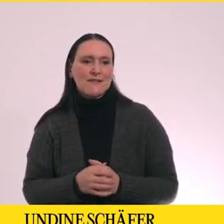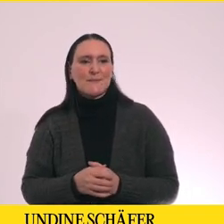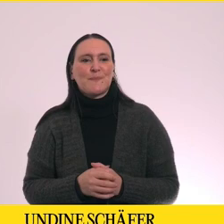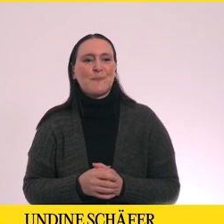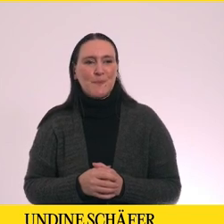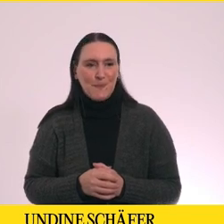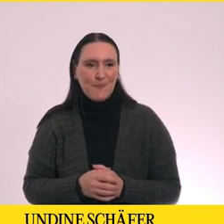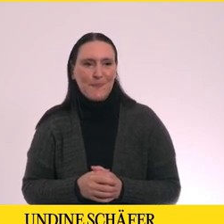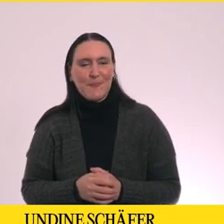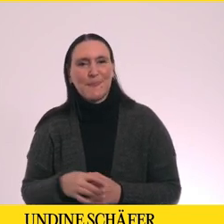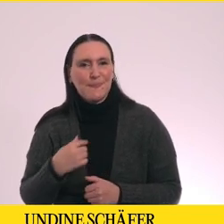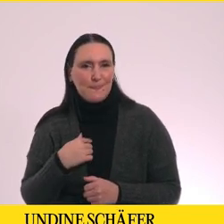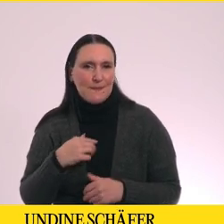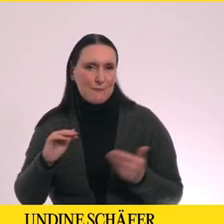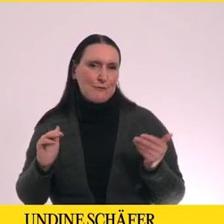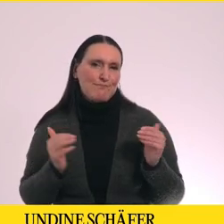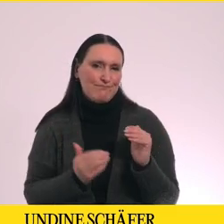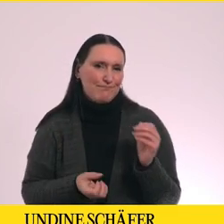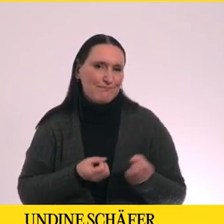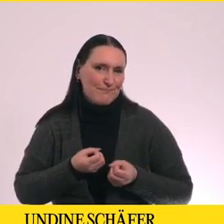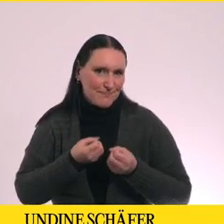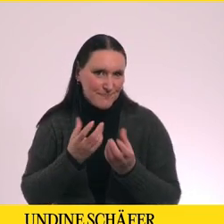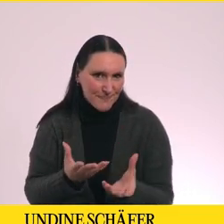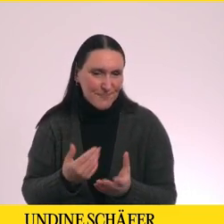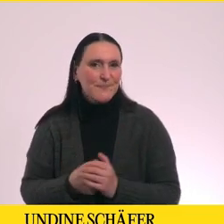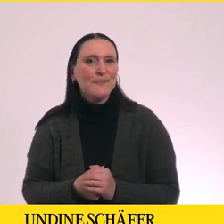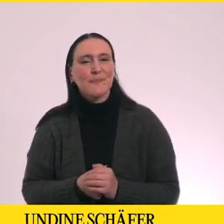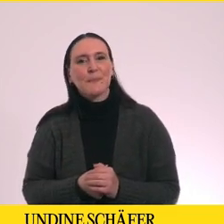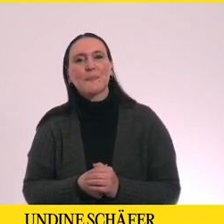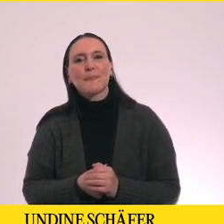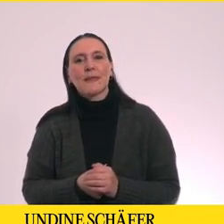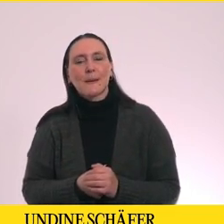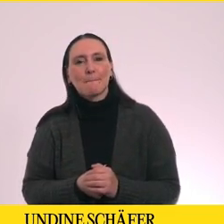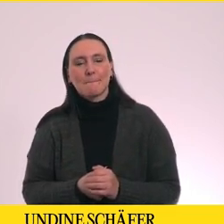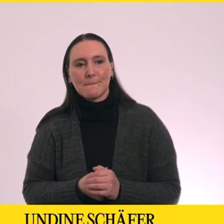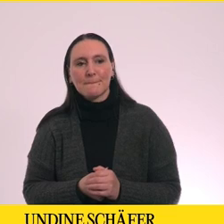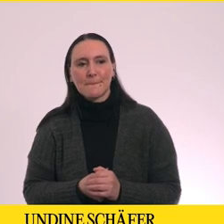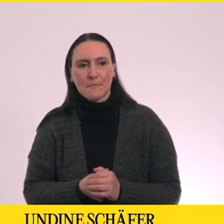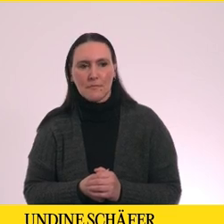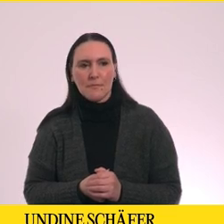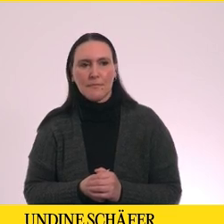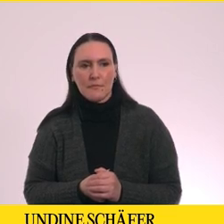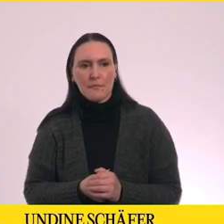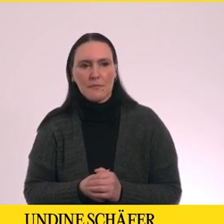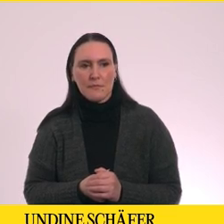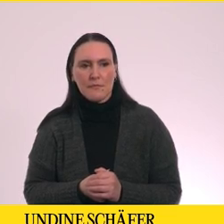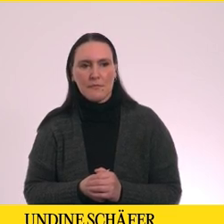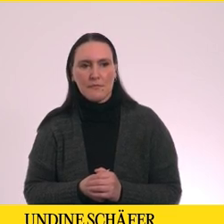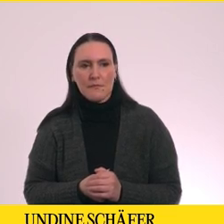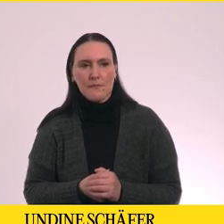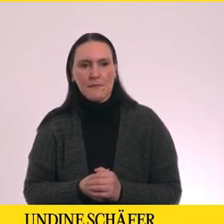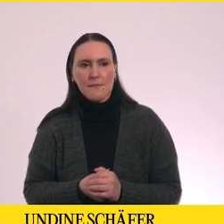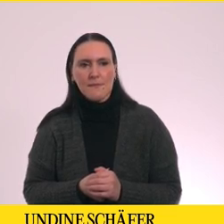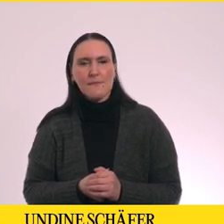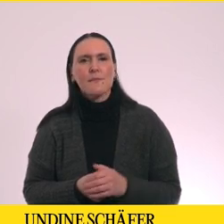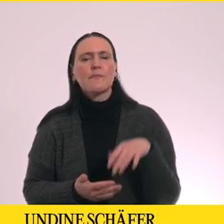can go briefly. Yeah, regarding also the spaces that we are creating,